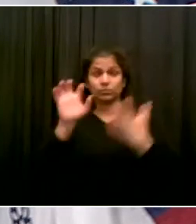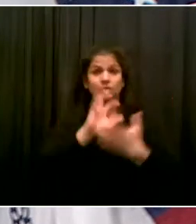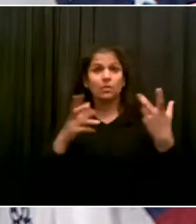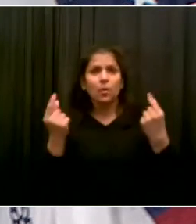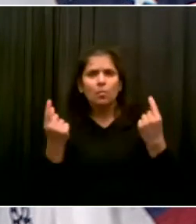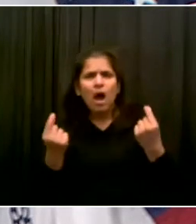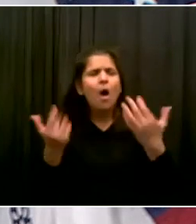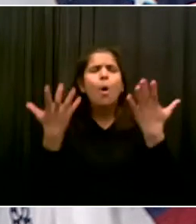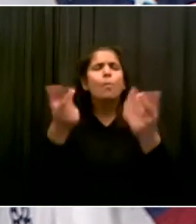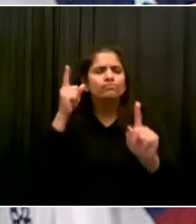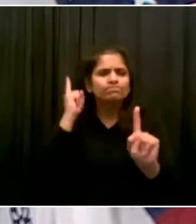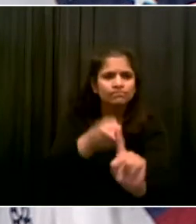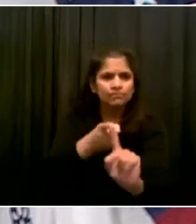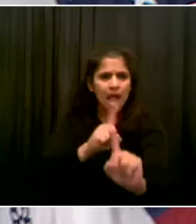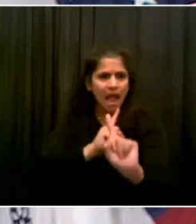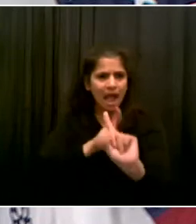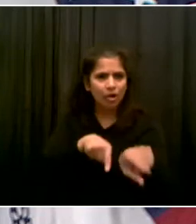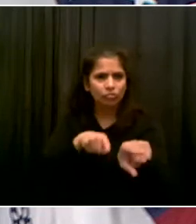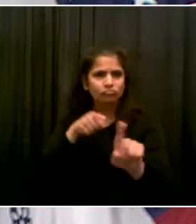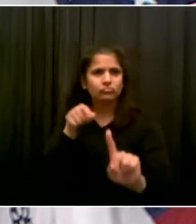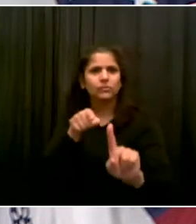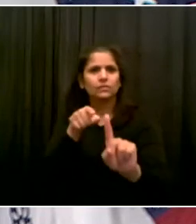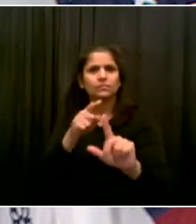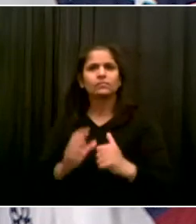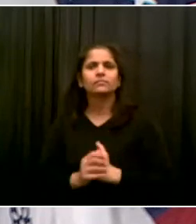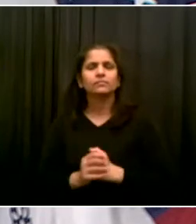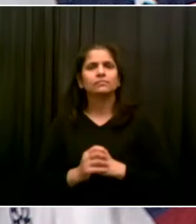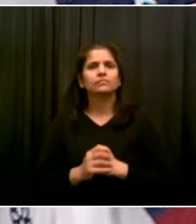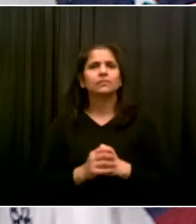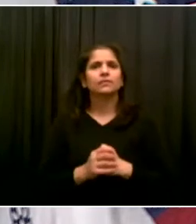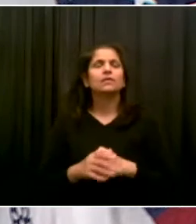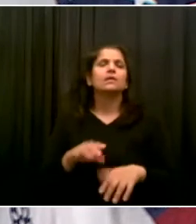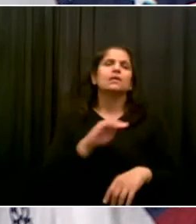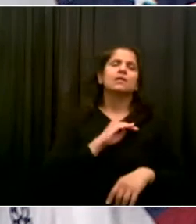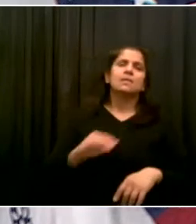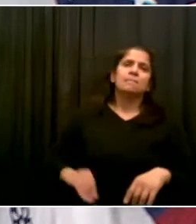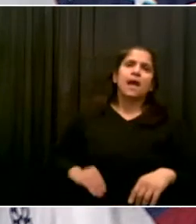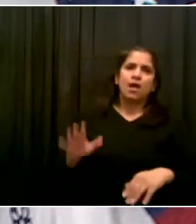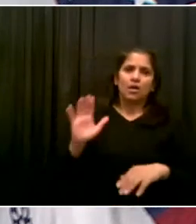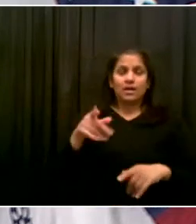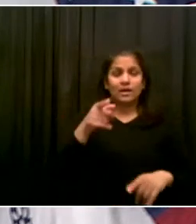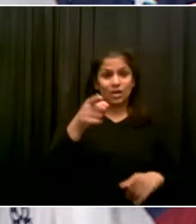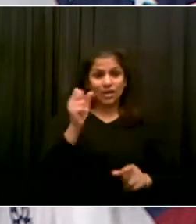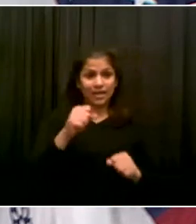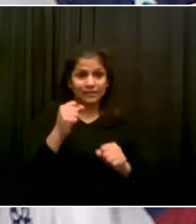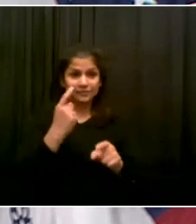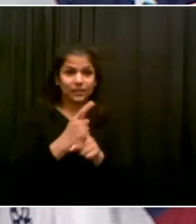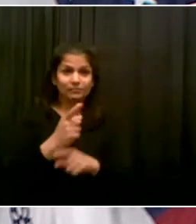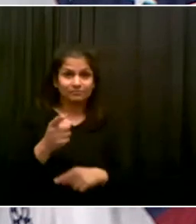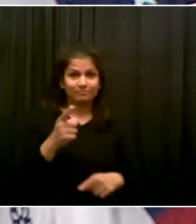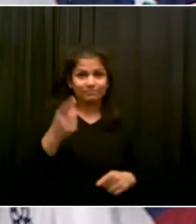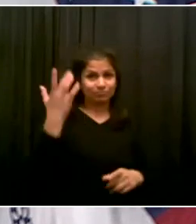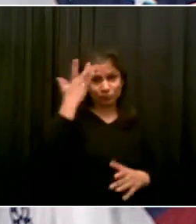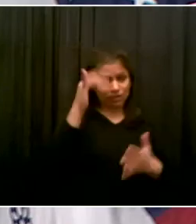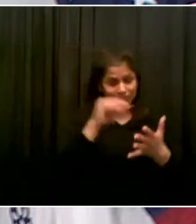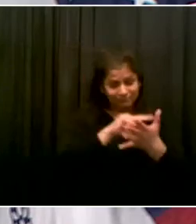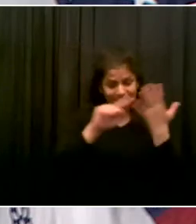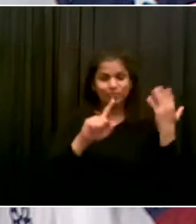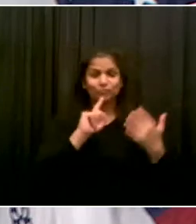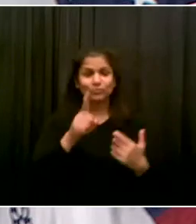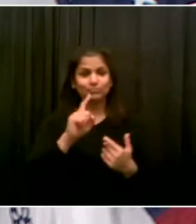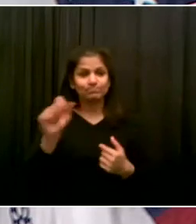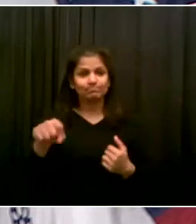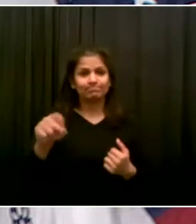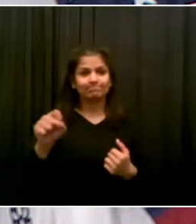upheaval last year, and to undo what happened as a result of a global pandemic, it does take time, but it